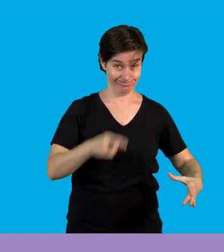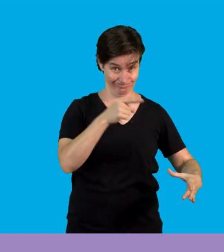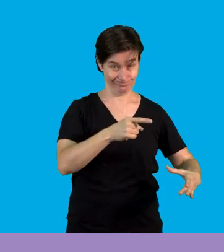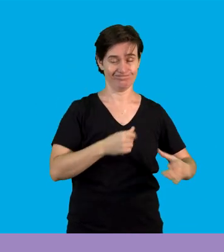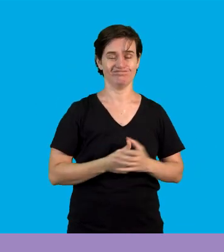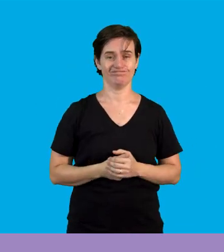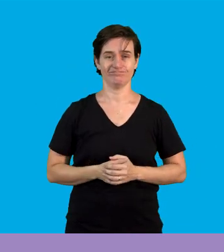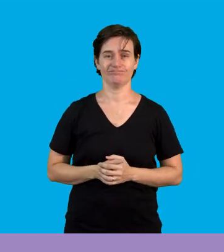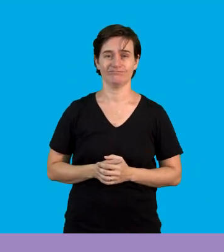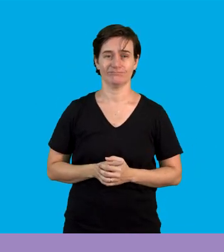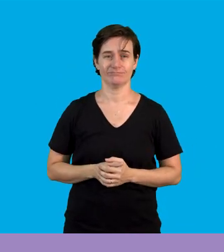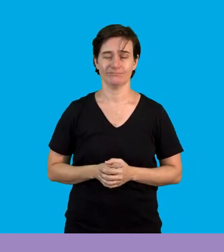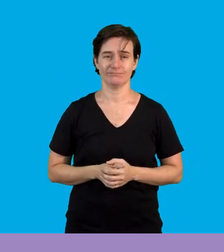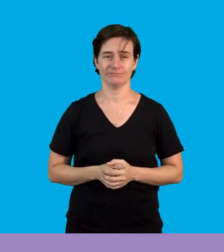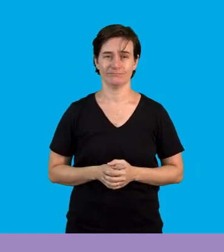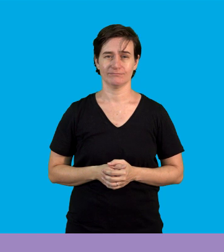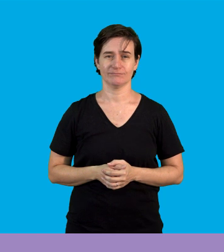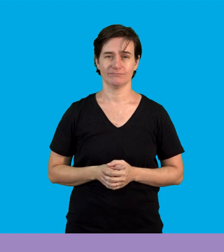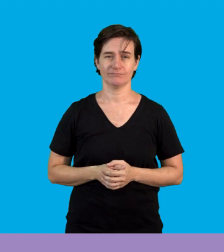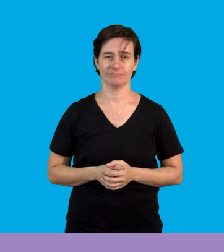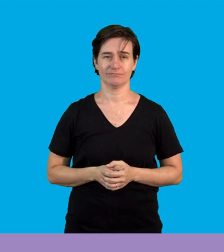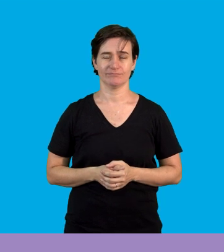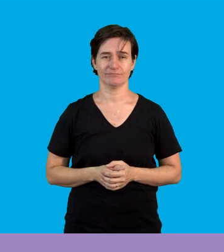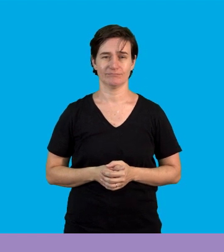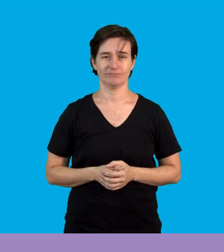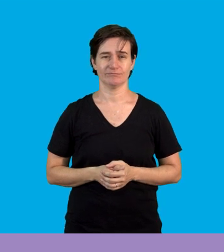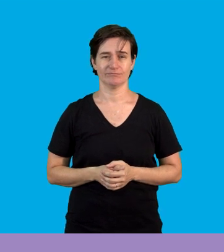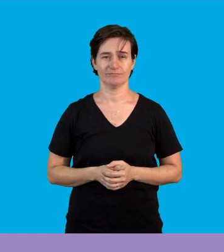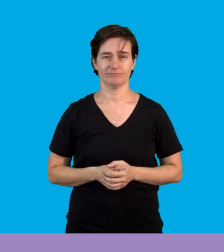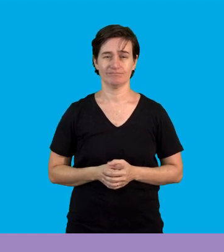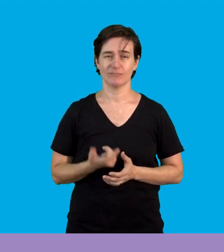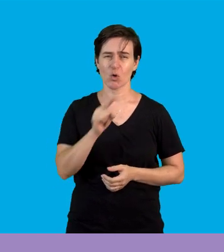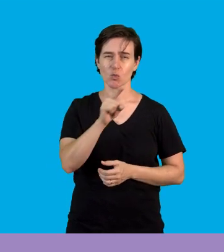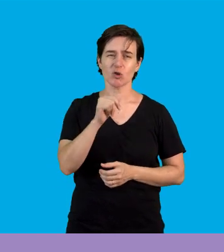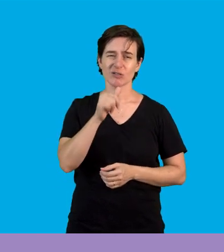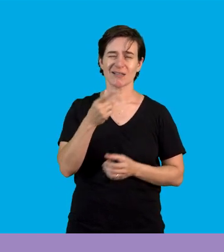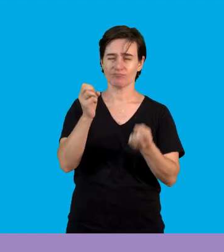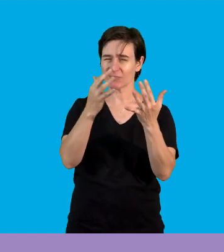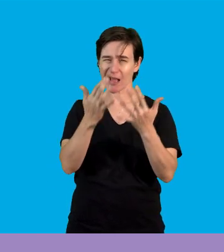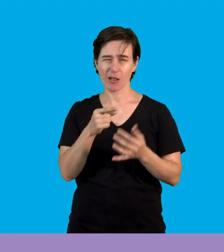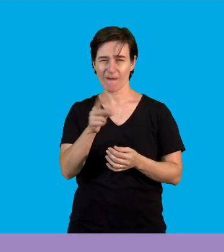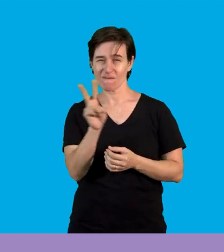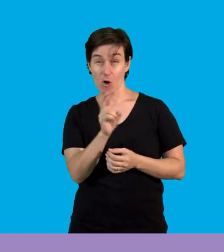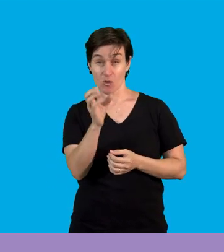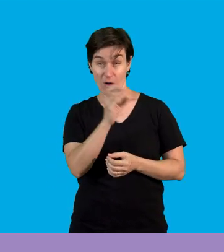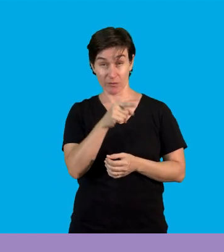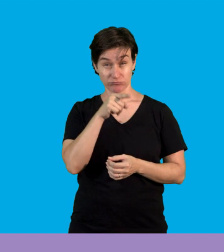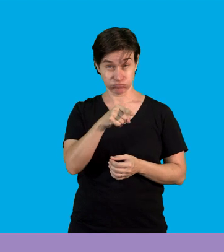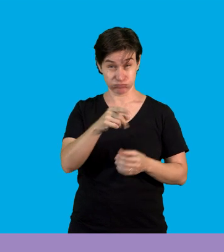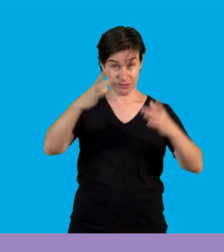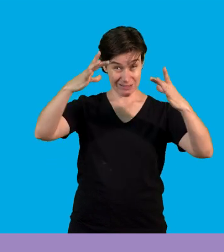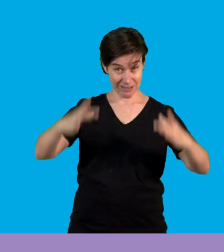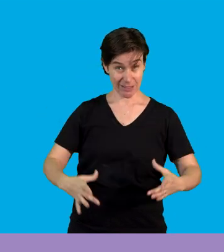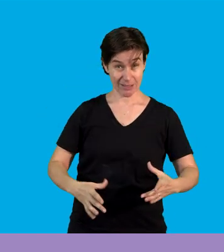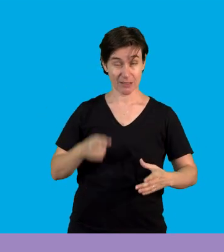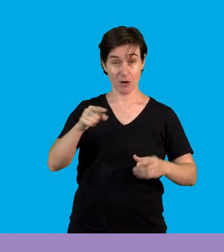Let's look at the first example there. So we have been given a cylinder, and our question there says, calculate the volume of